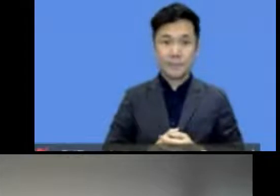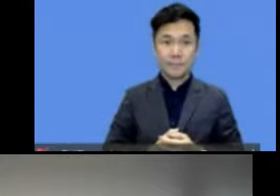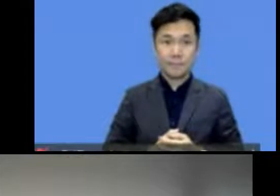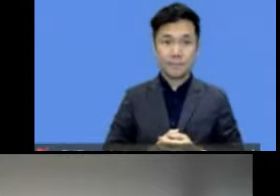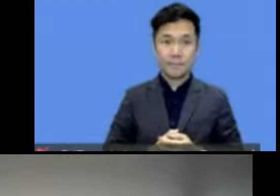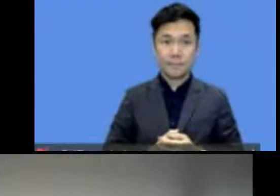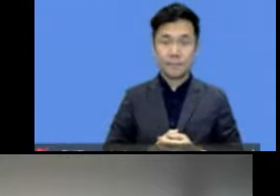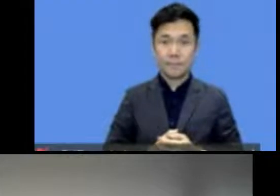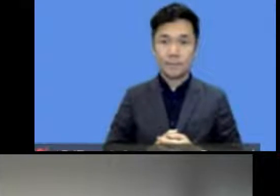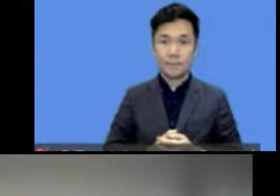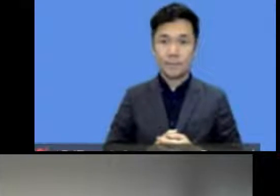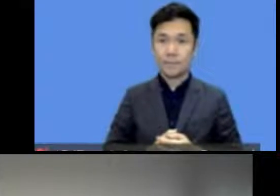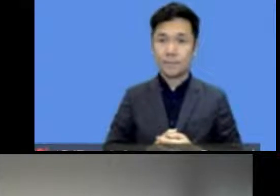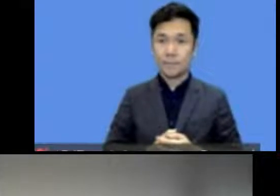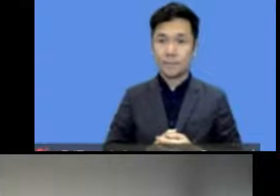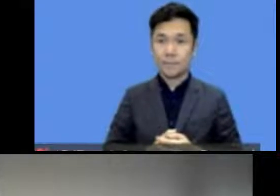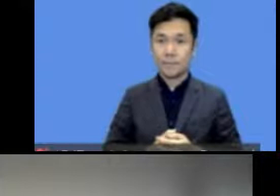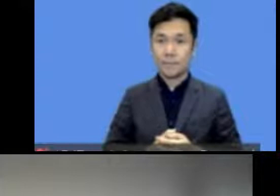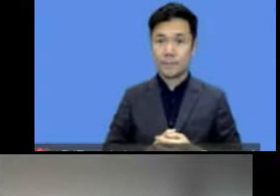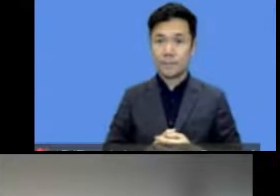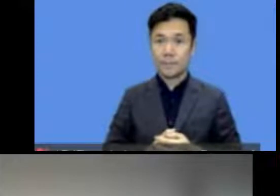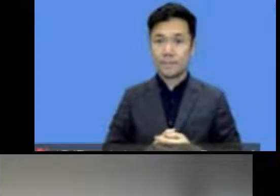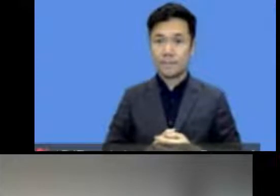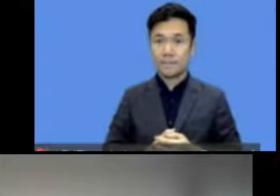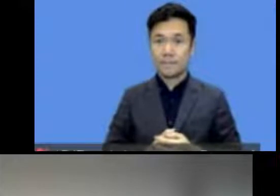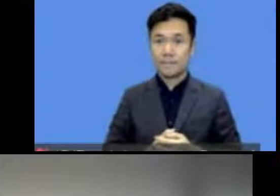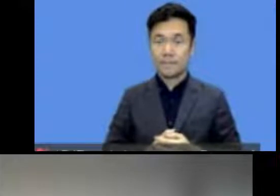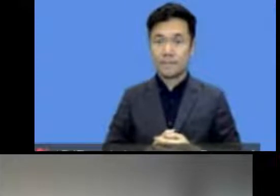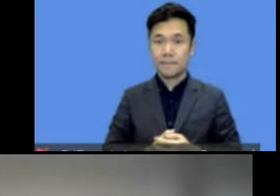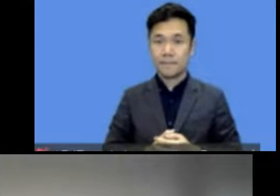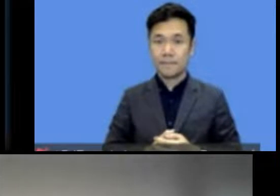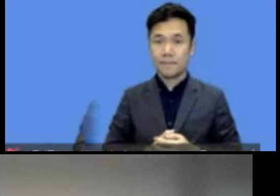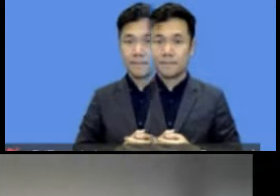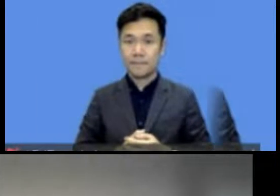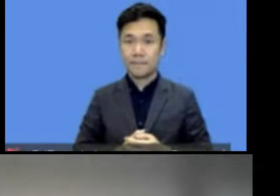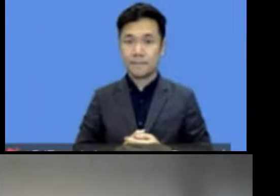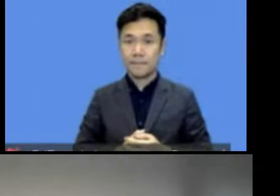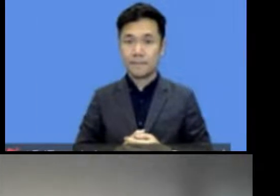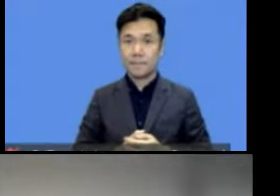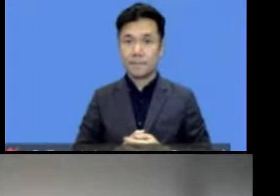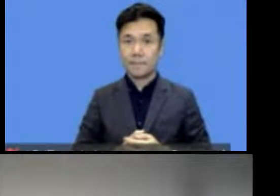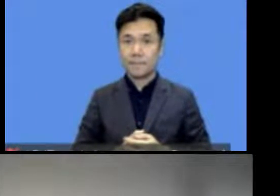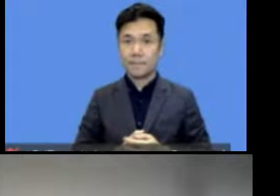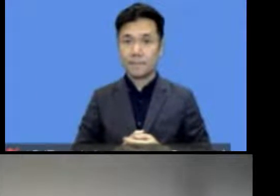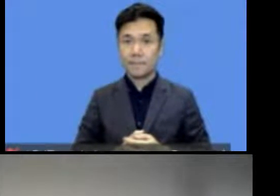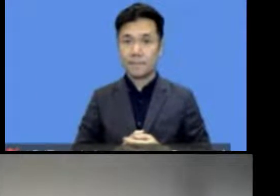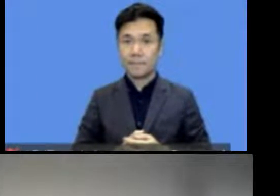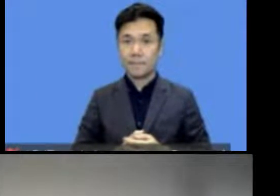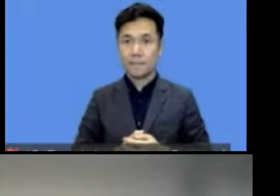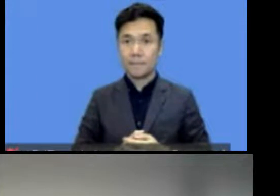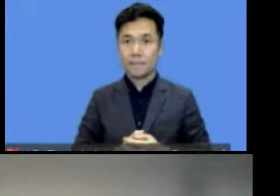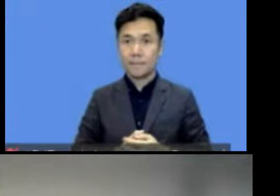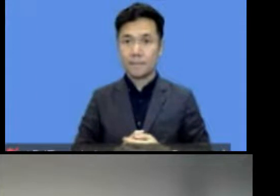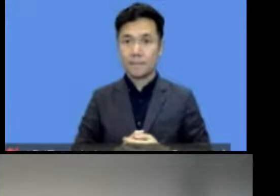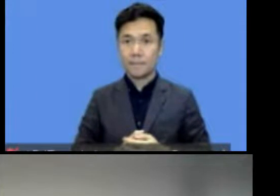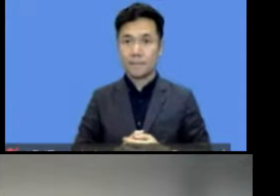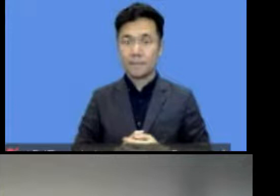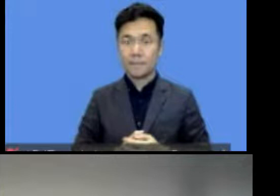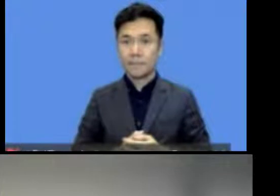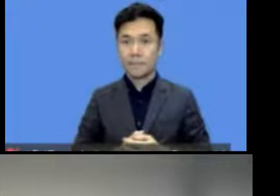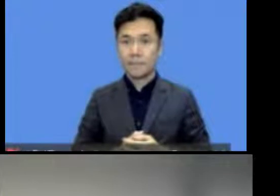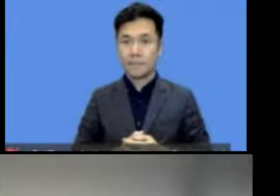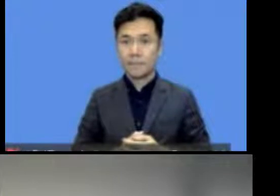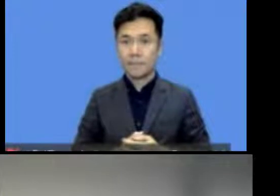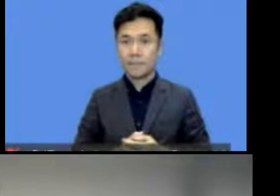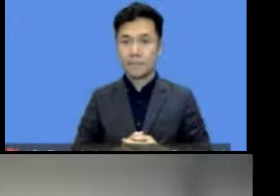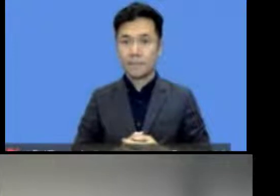So we have the lots of benchmarks when it